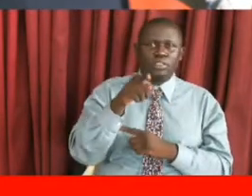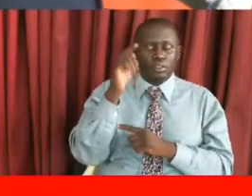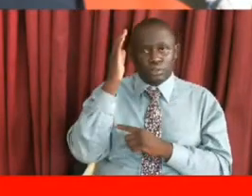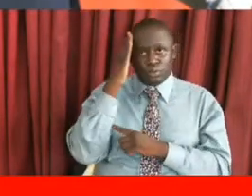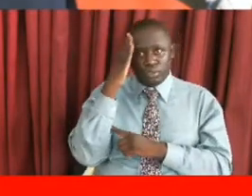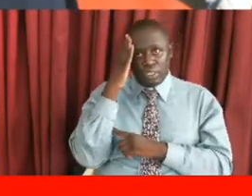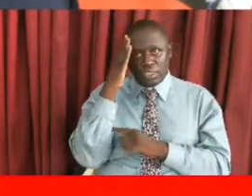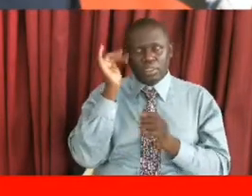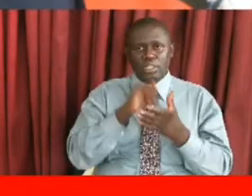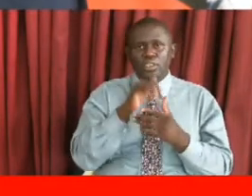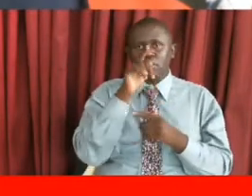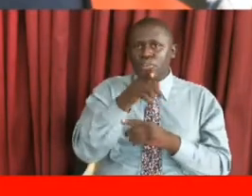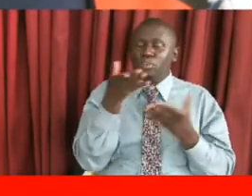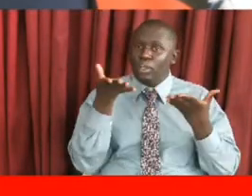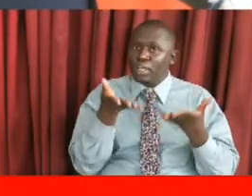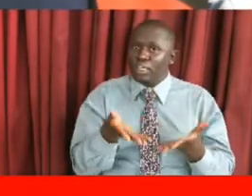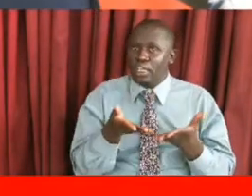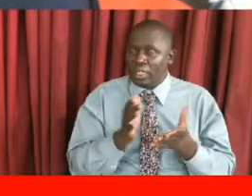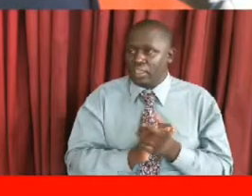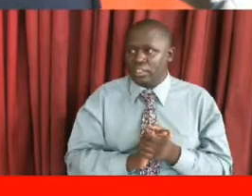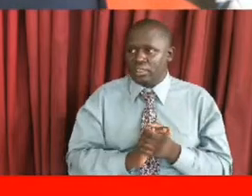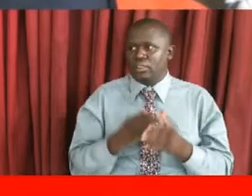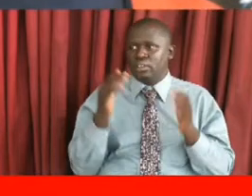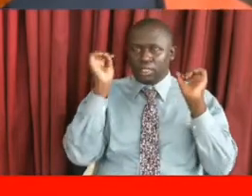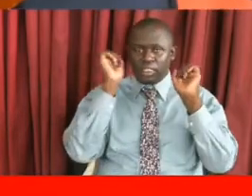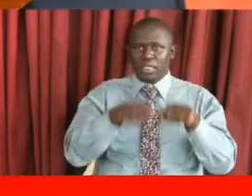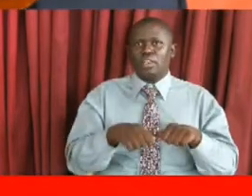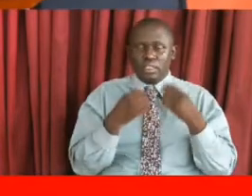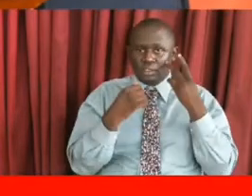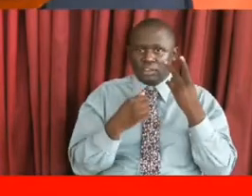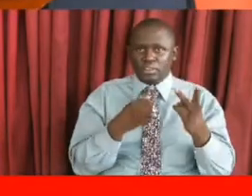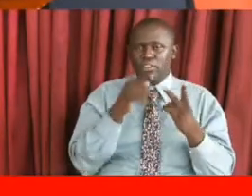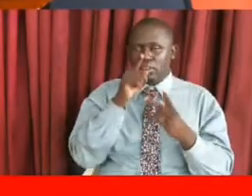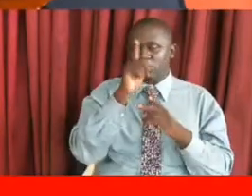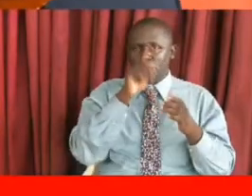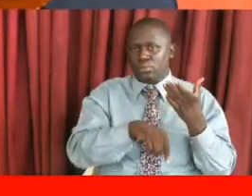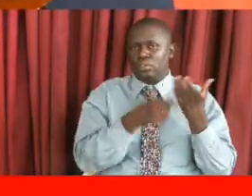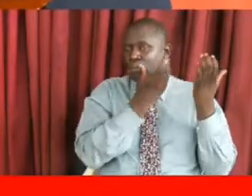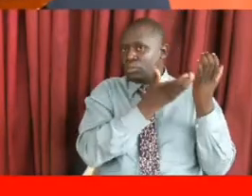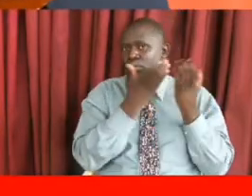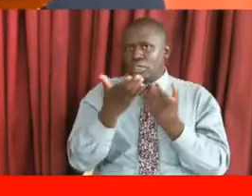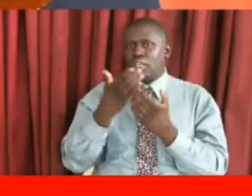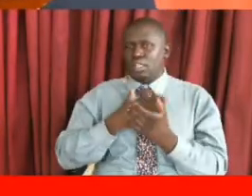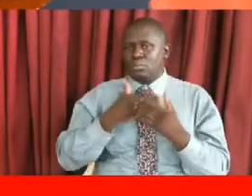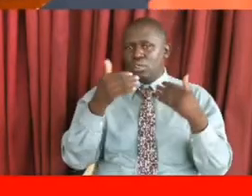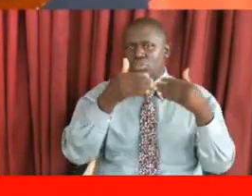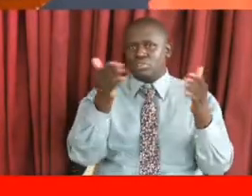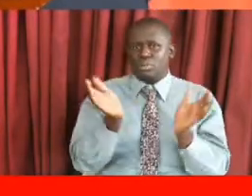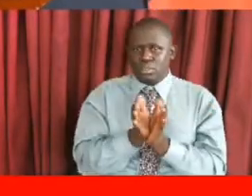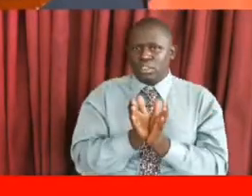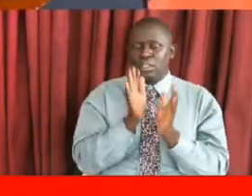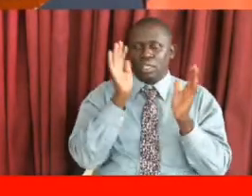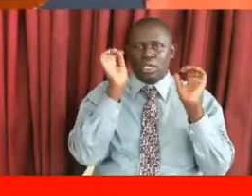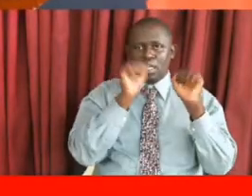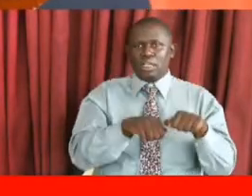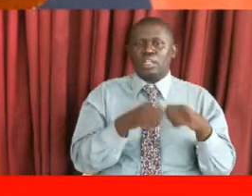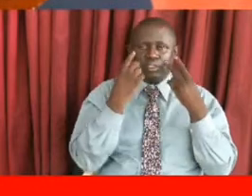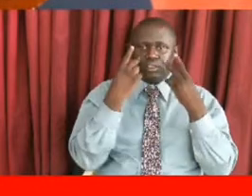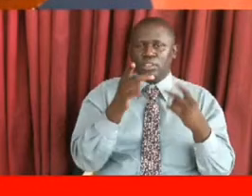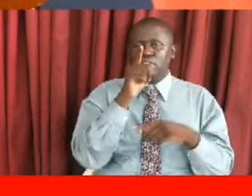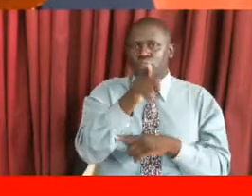ah you're here and I can see you are carrying my family I can see you're